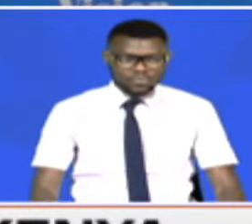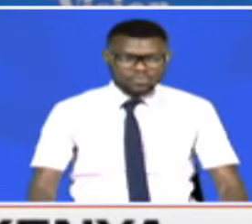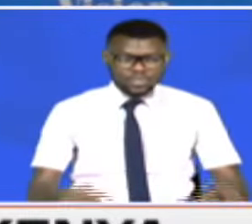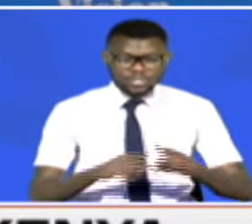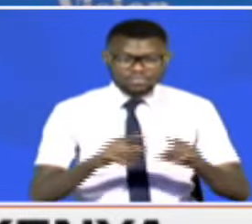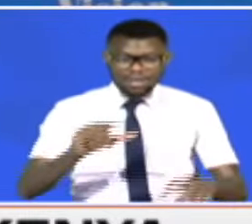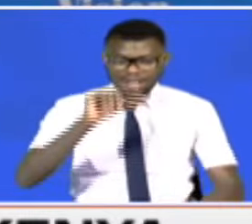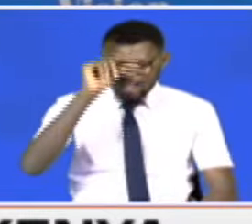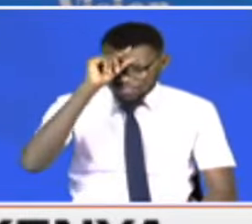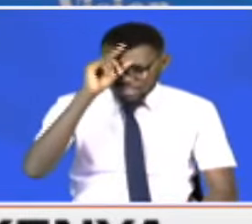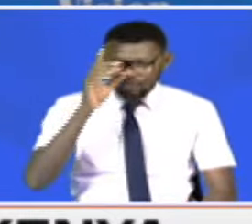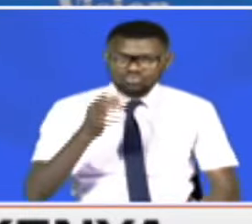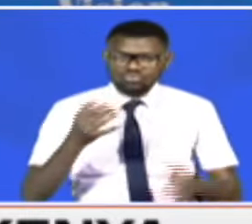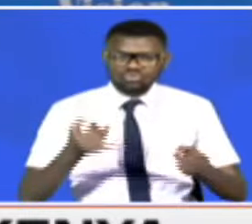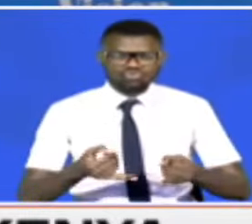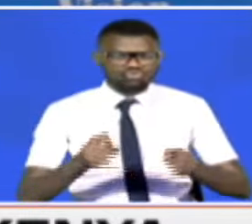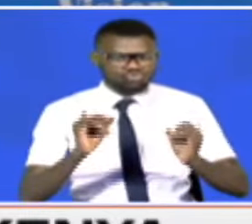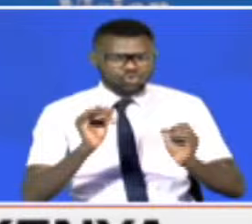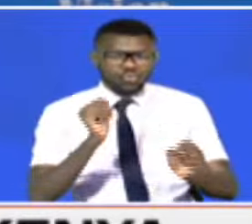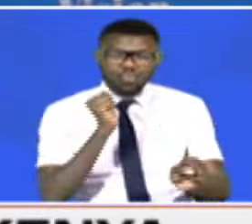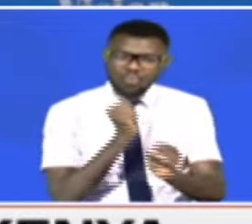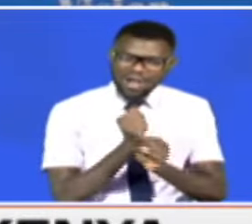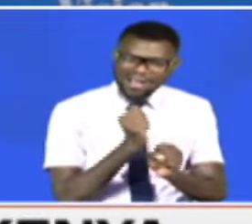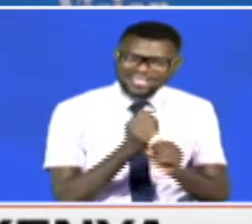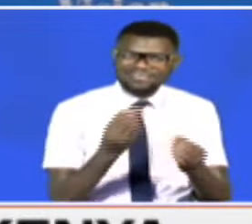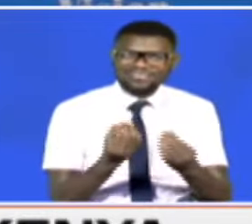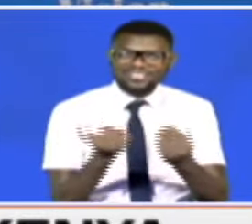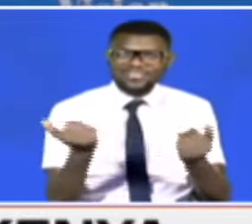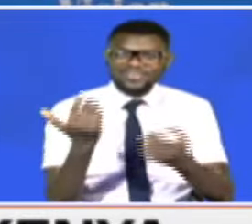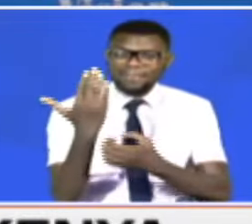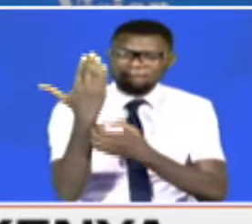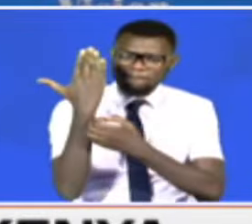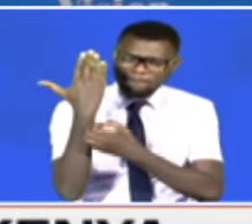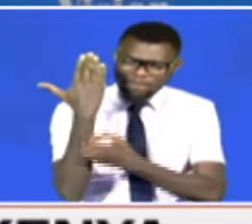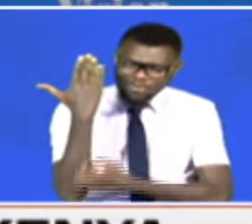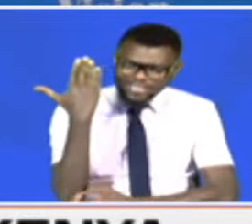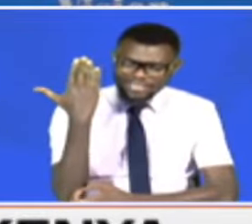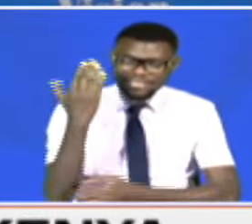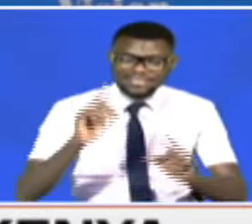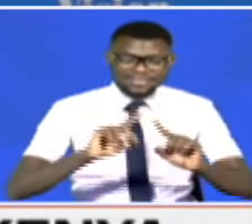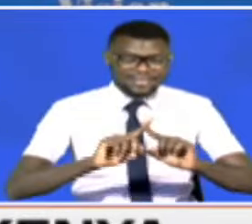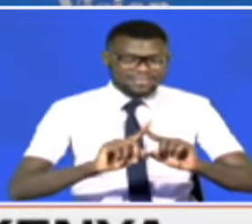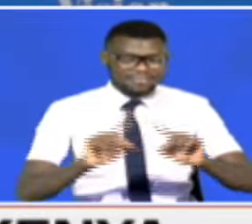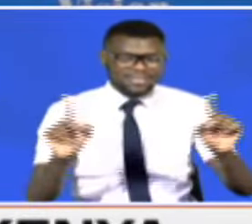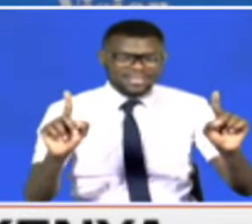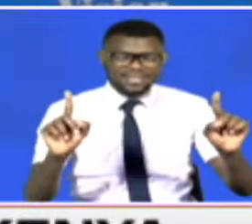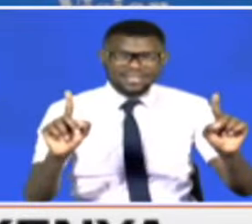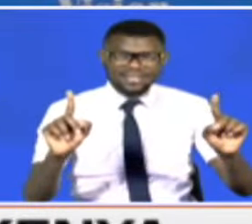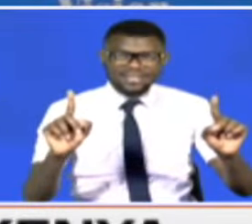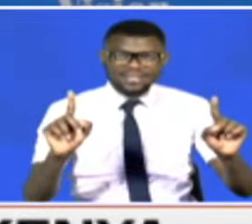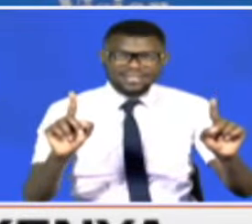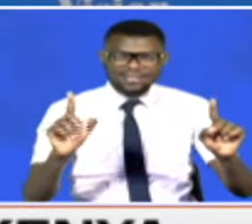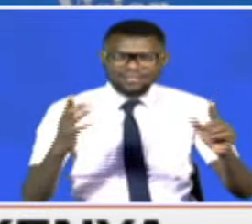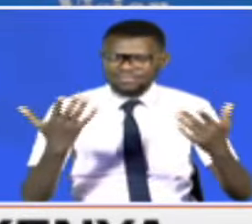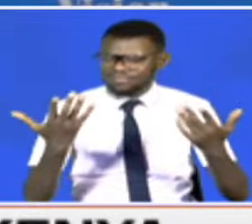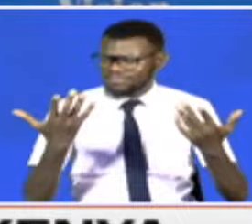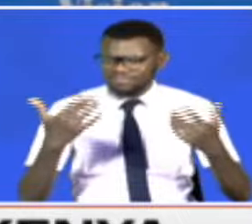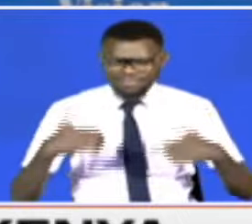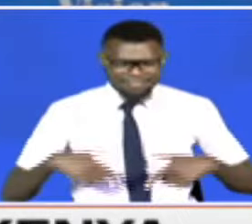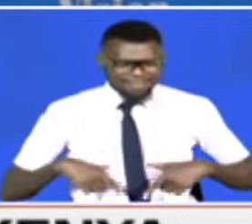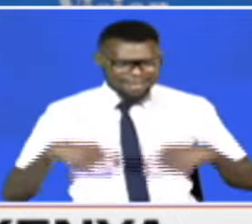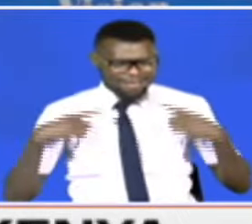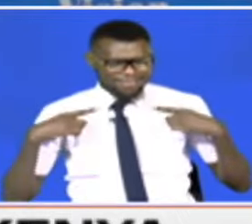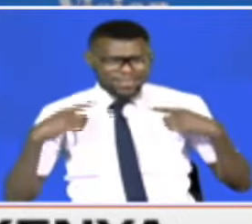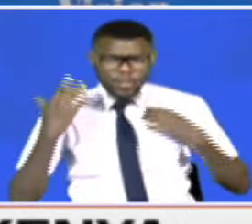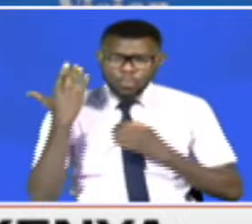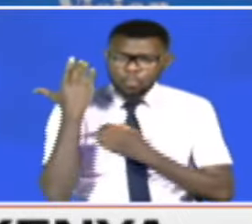have been doing a lot in terms of addressing poverty, but it appears in our definition of lived poverty, majority